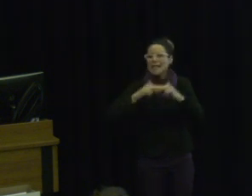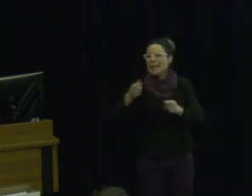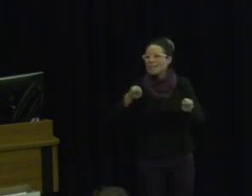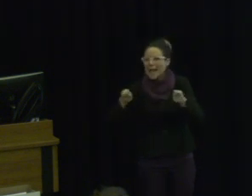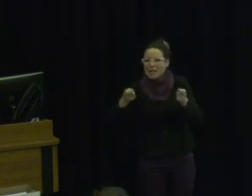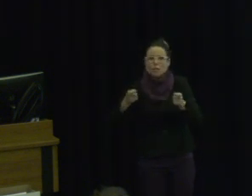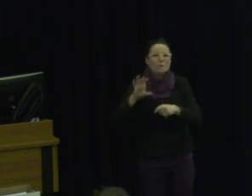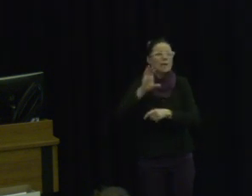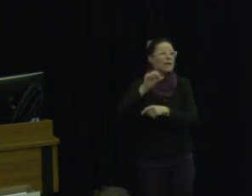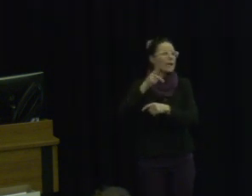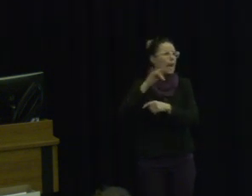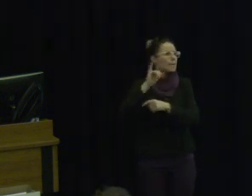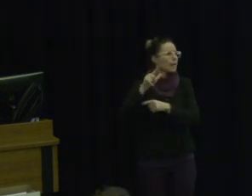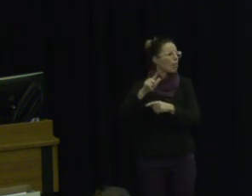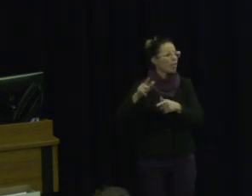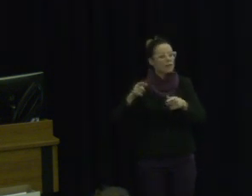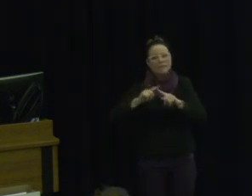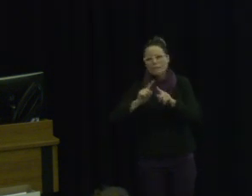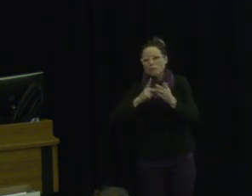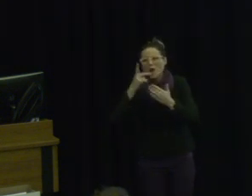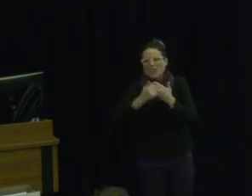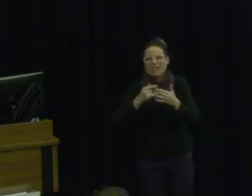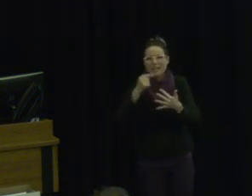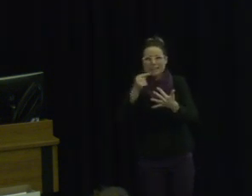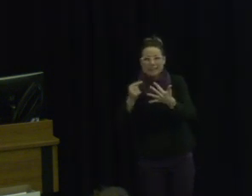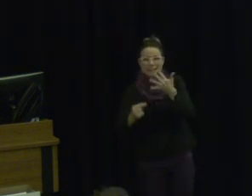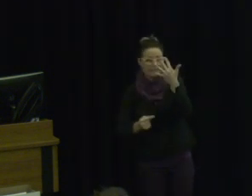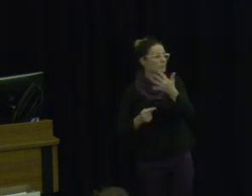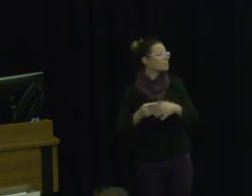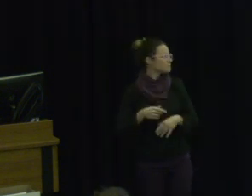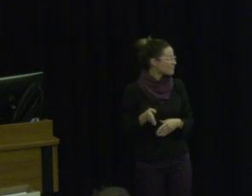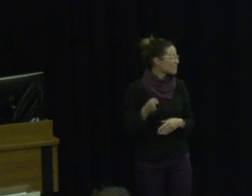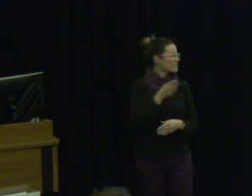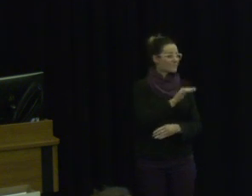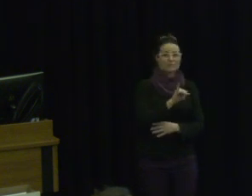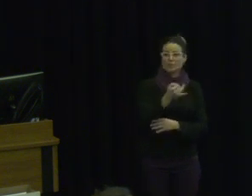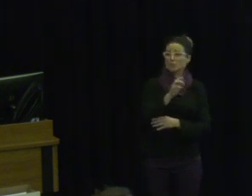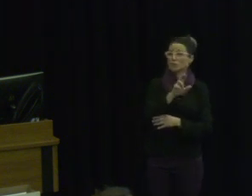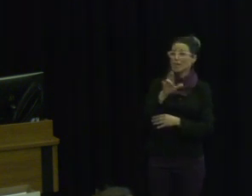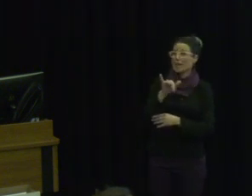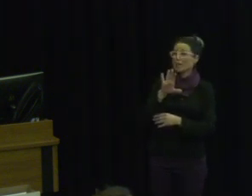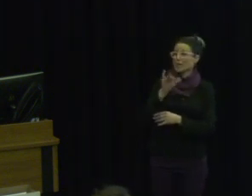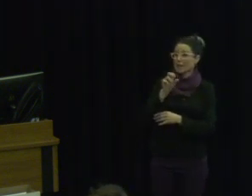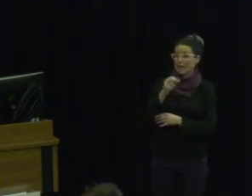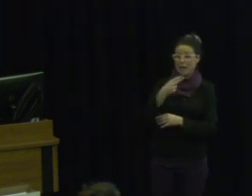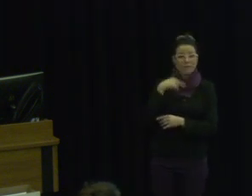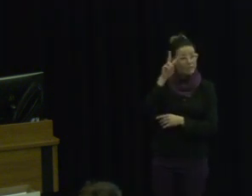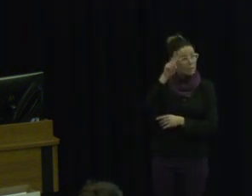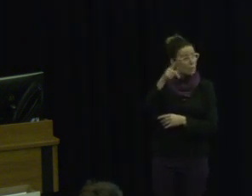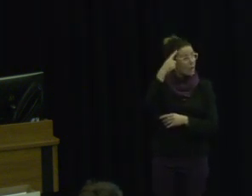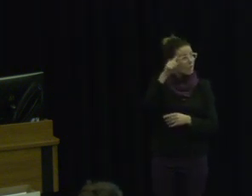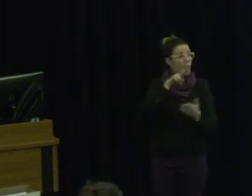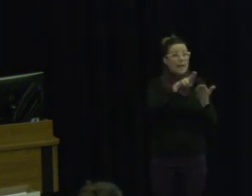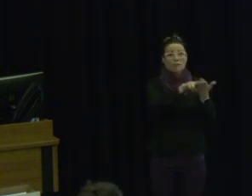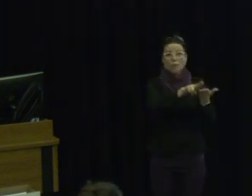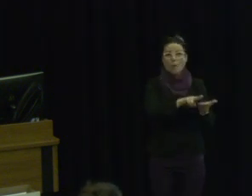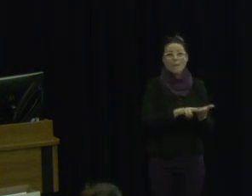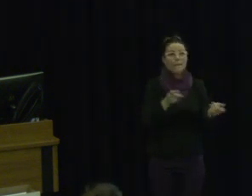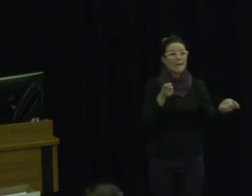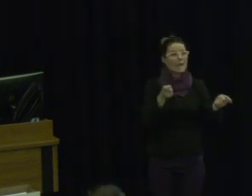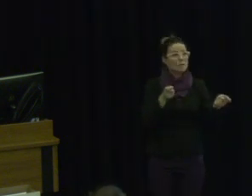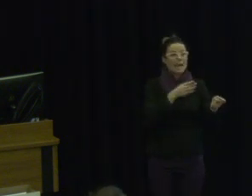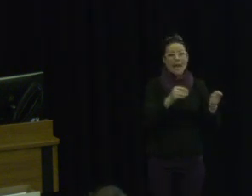us. Good afternoon, everyone. Jared Cash, Vice President for Enrollment Management and Marketing, and I work with a